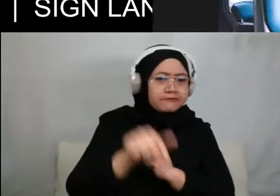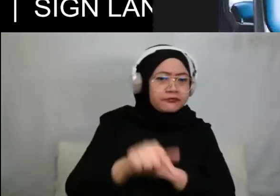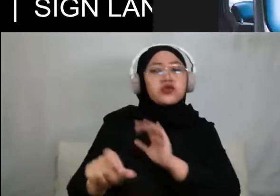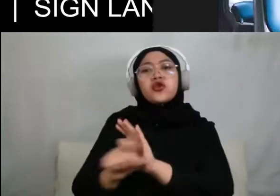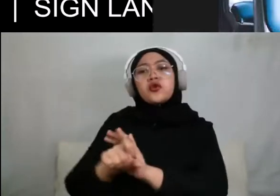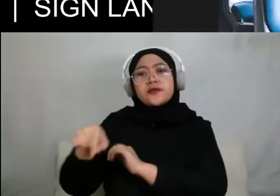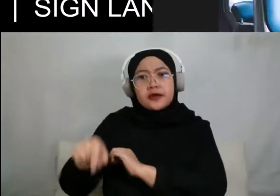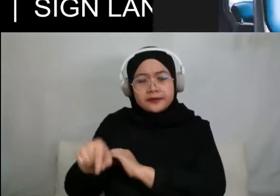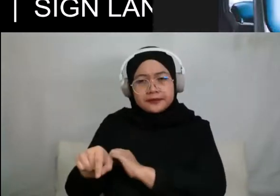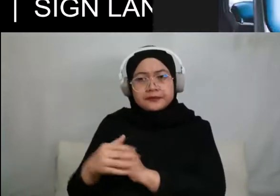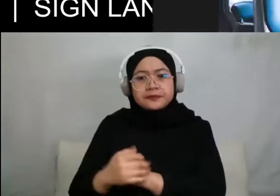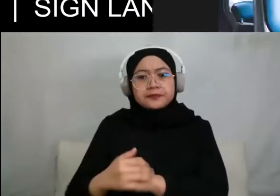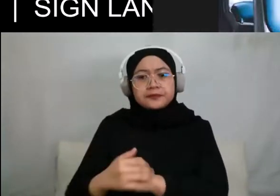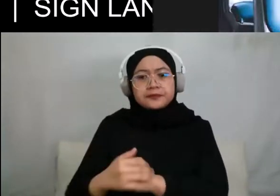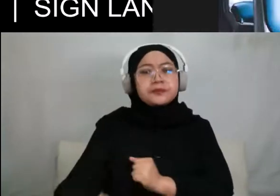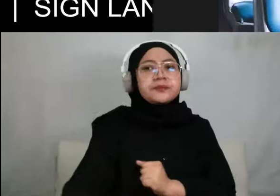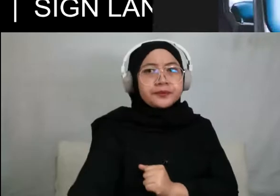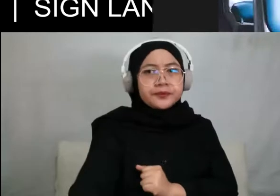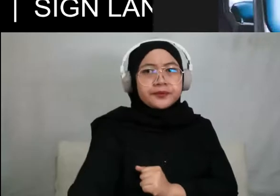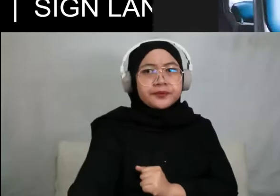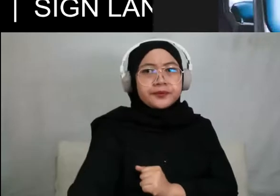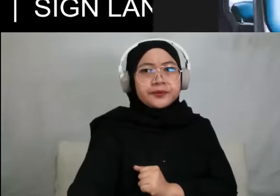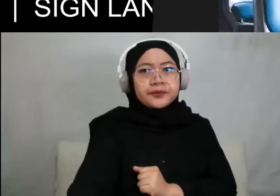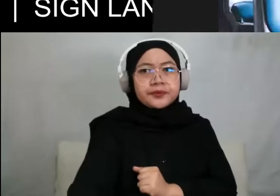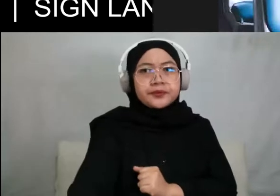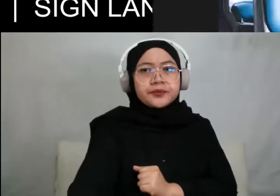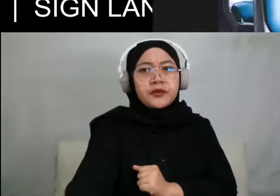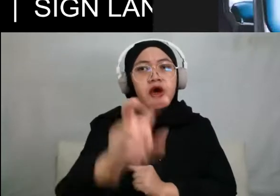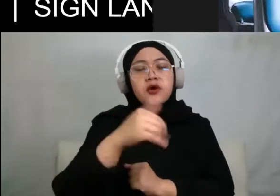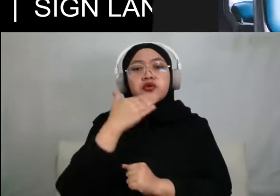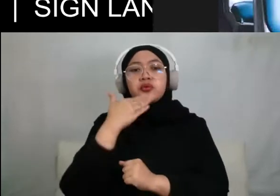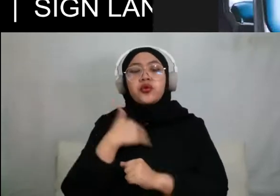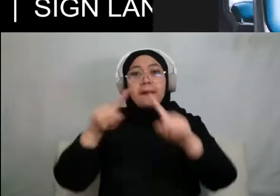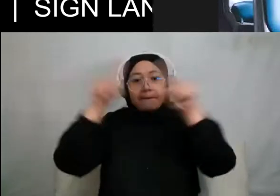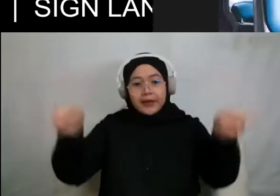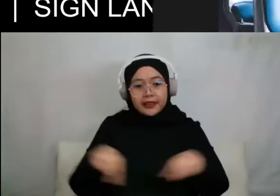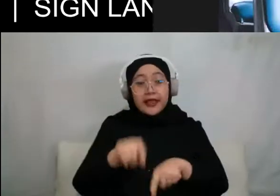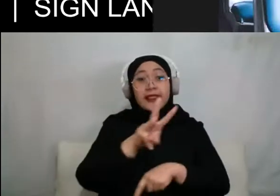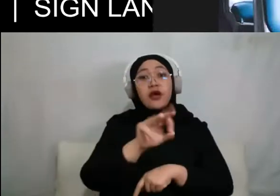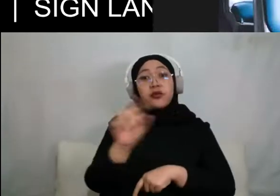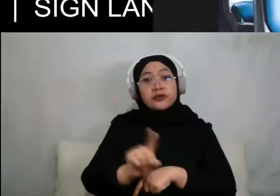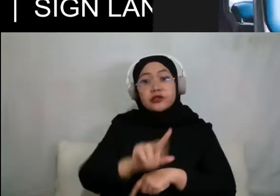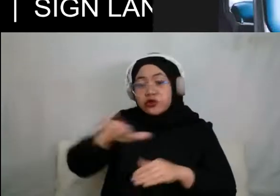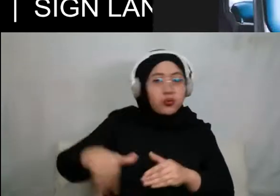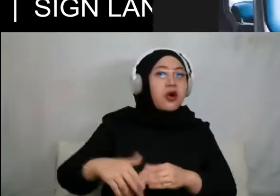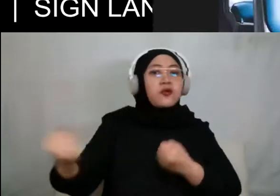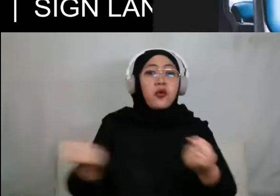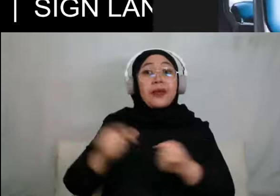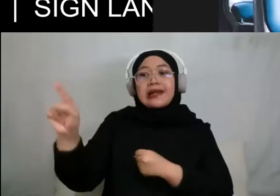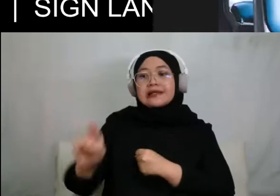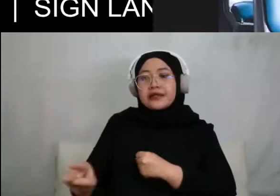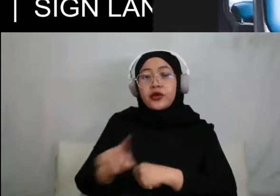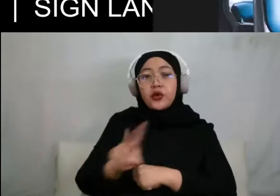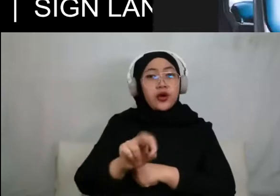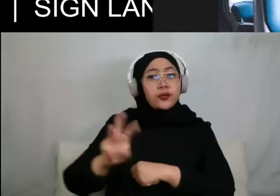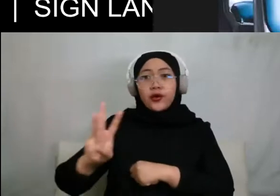roadmap that by 2025, 50% of our fleet will be electric. And that from 2023 onwards, all the new big and